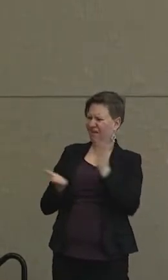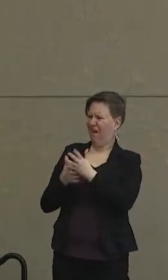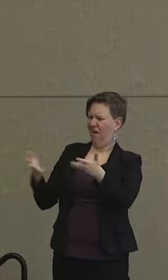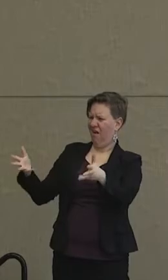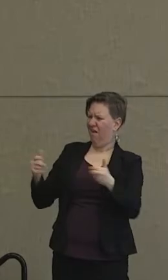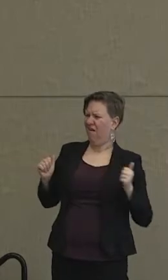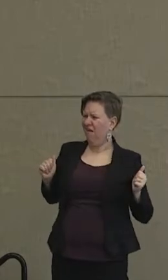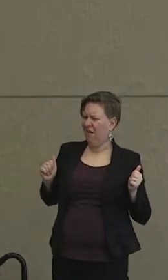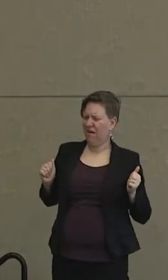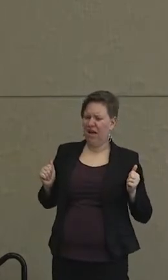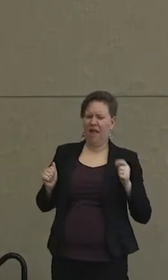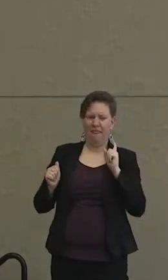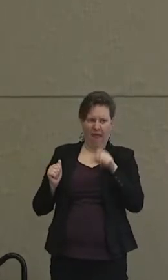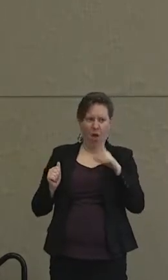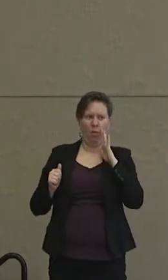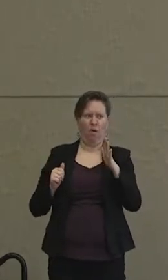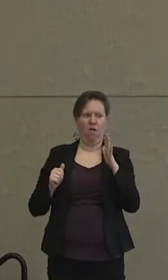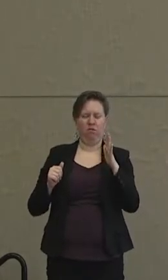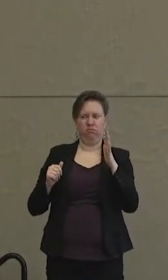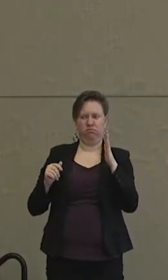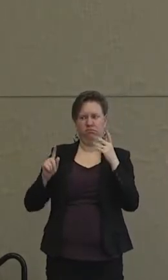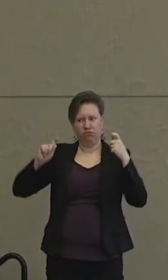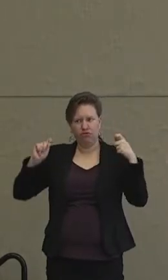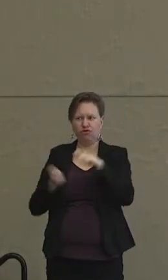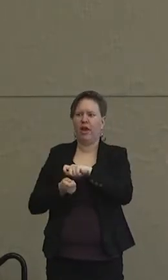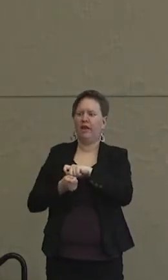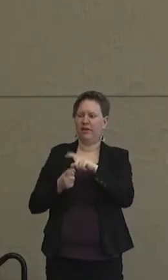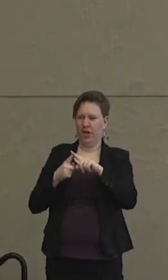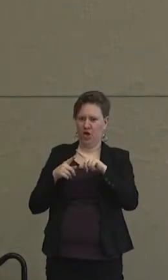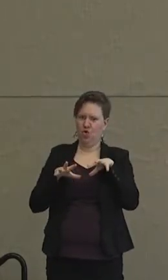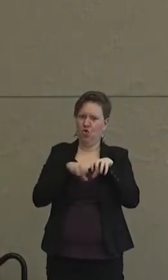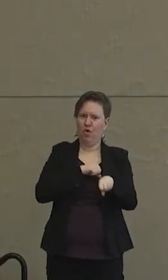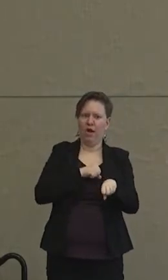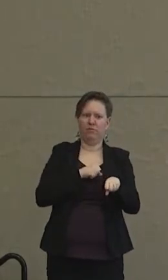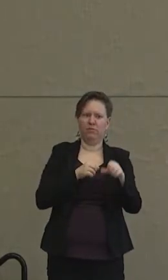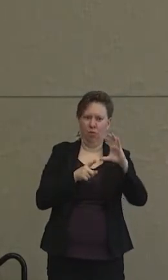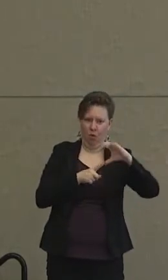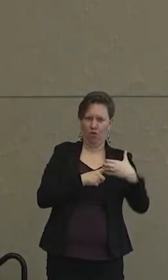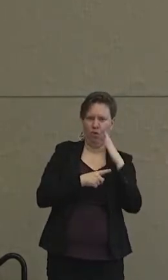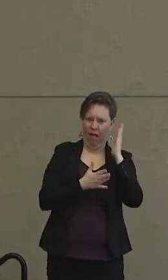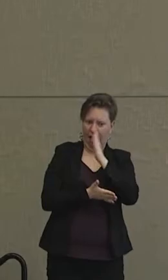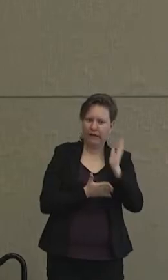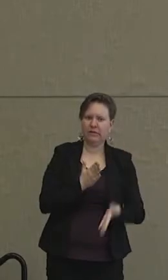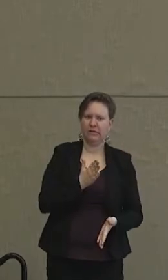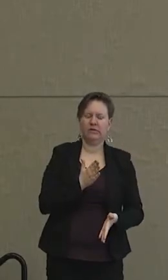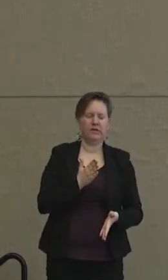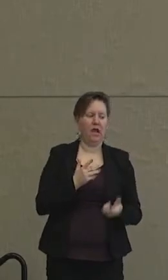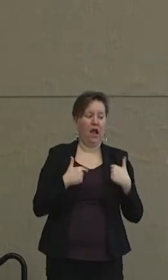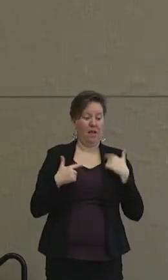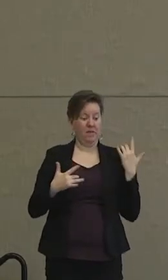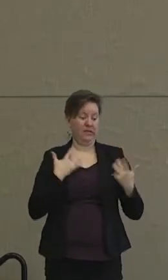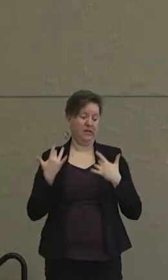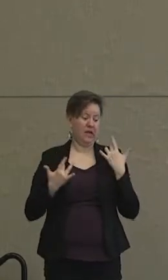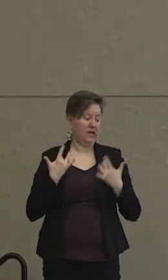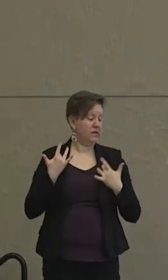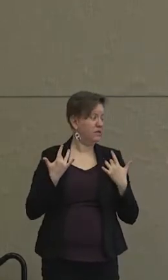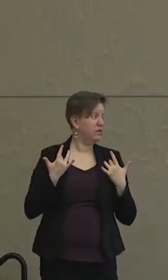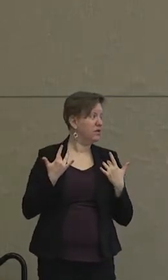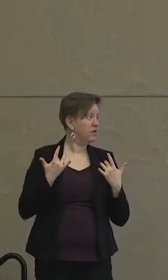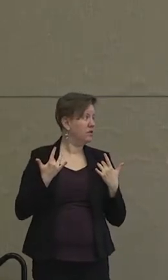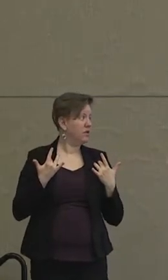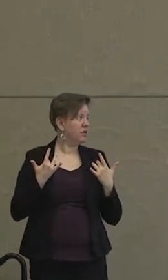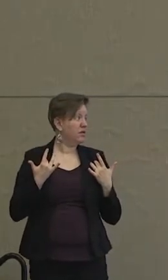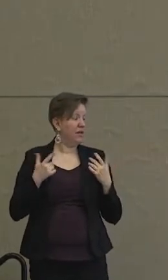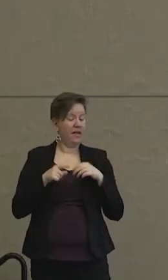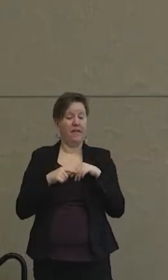that and make a dent into rape culture. I'm excited that that